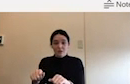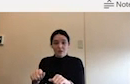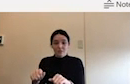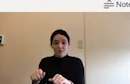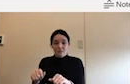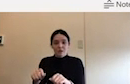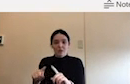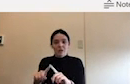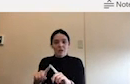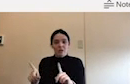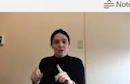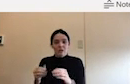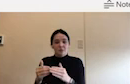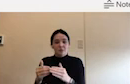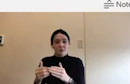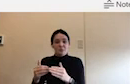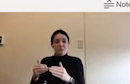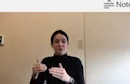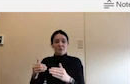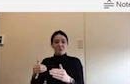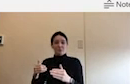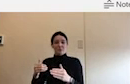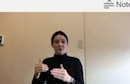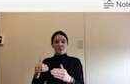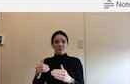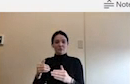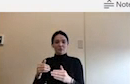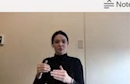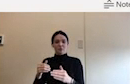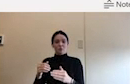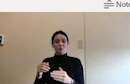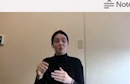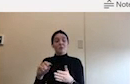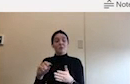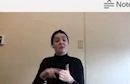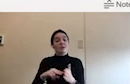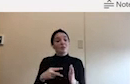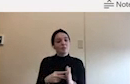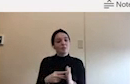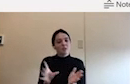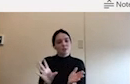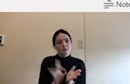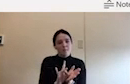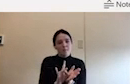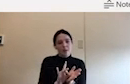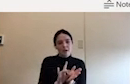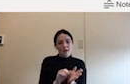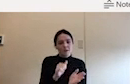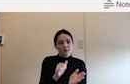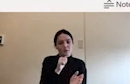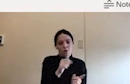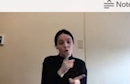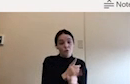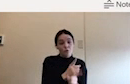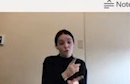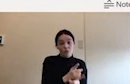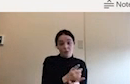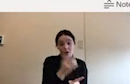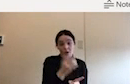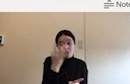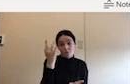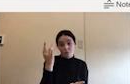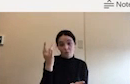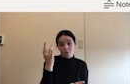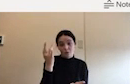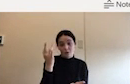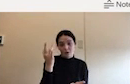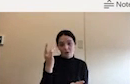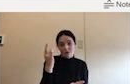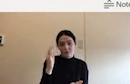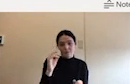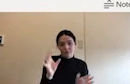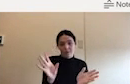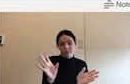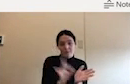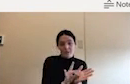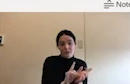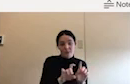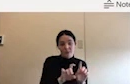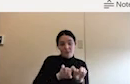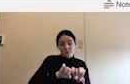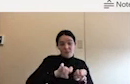This is telling me that the orientation of the magnets is not correct. Ooh. Look at that. It pushes it right back